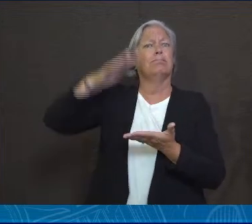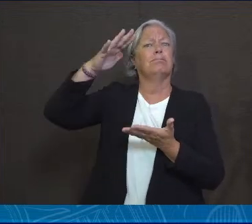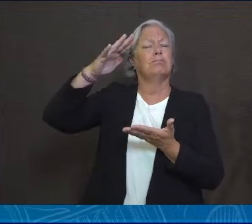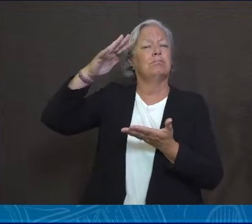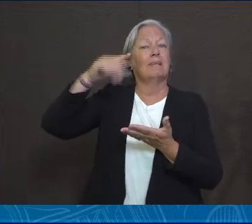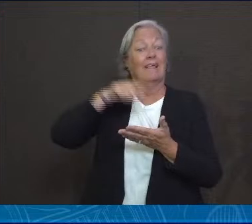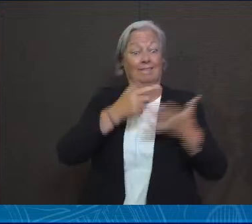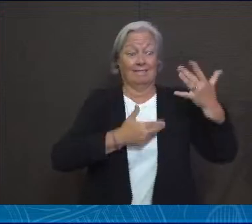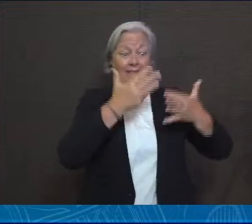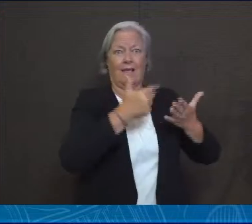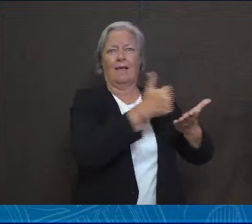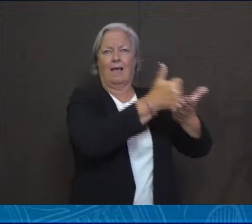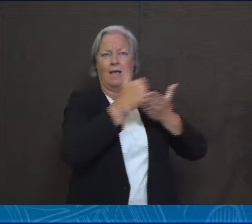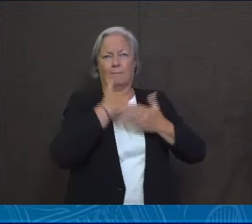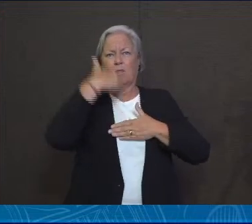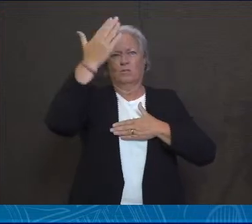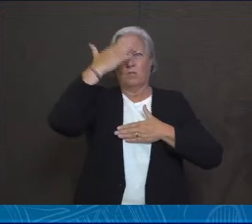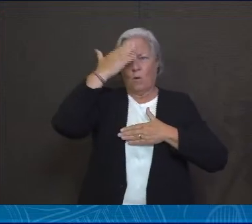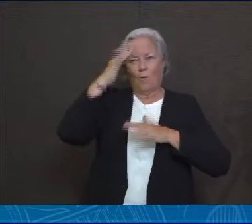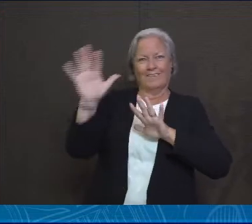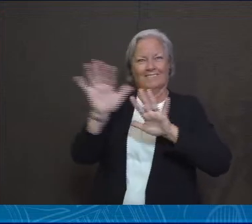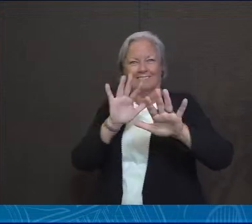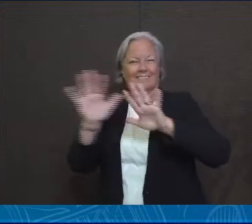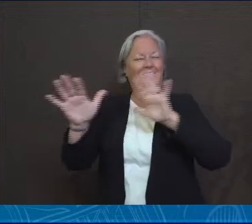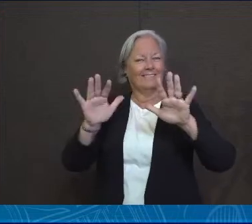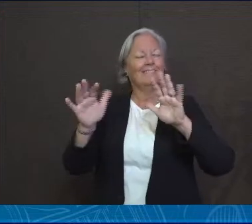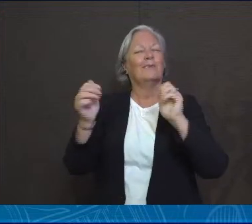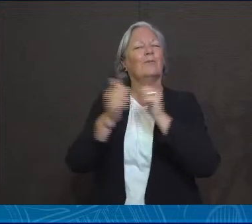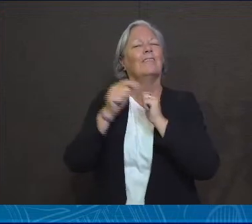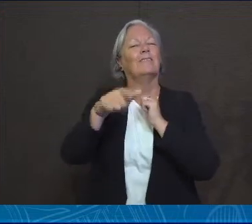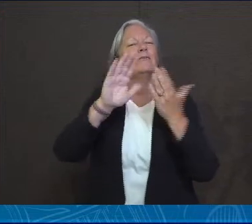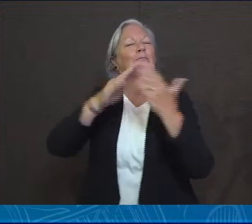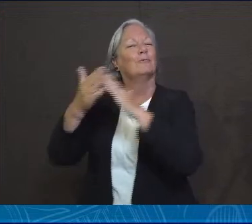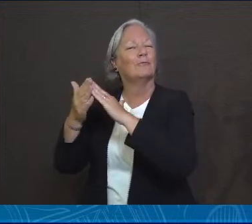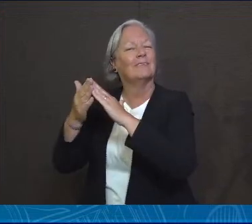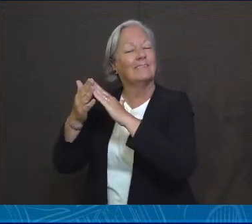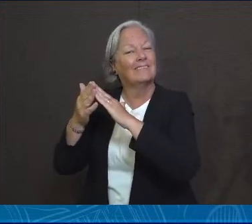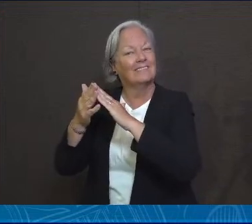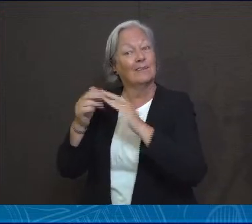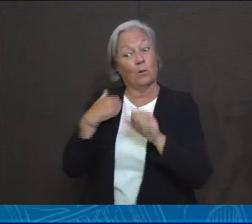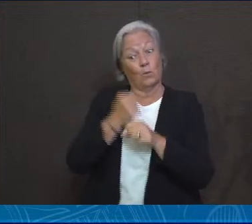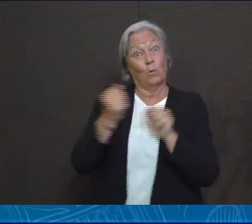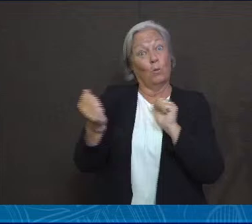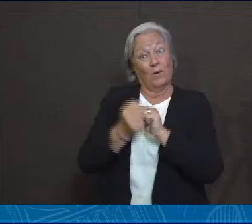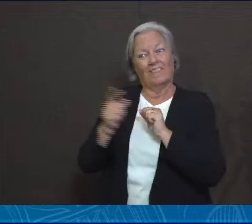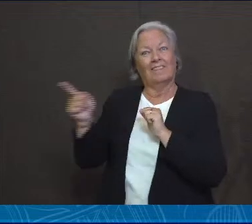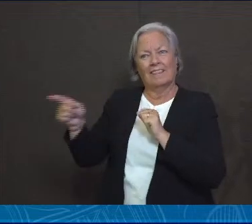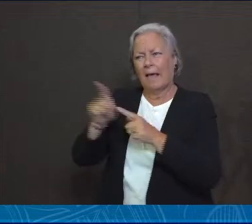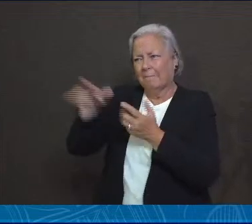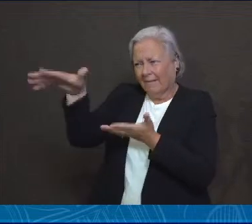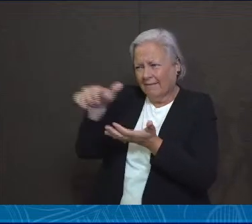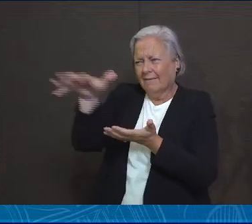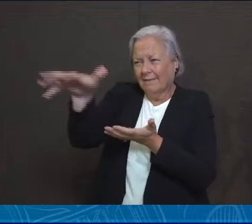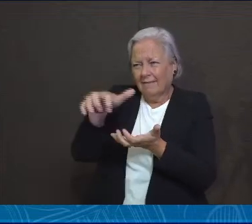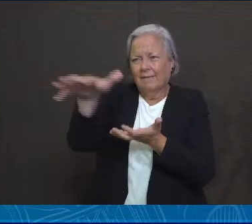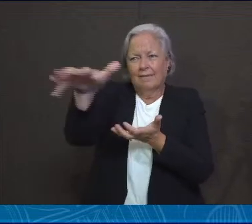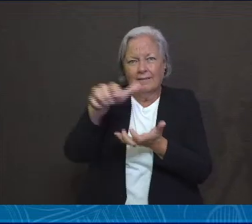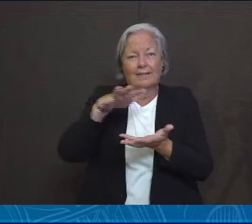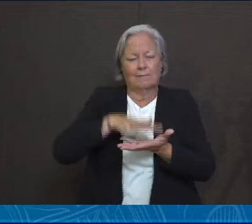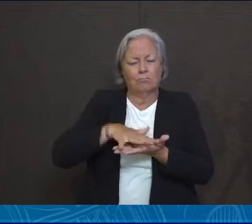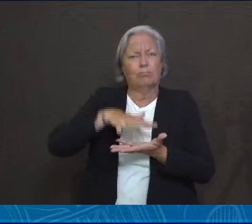So that's going to take some time. We are working with them to actually collect that data. And it's going to require a lot of